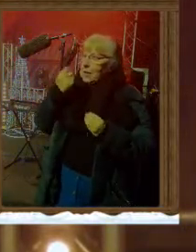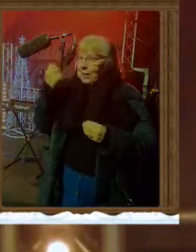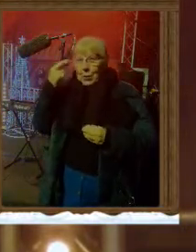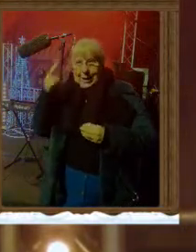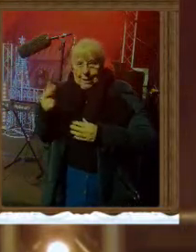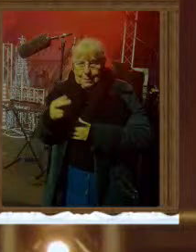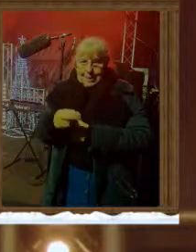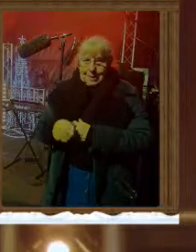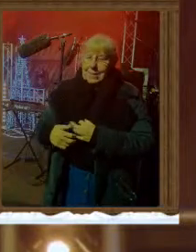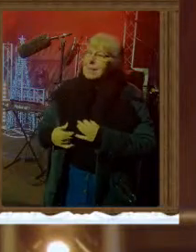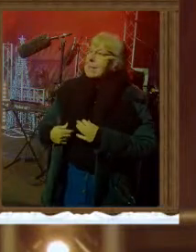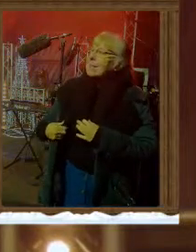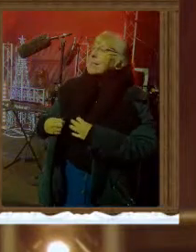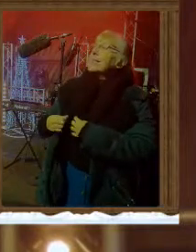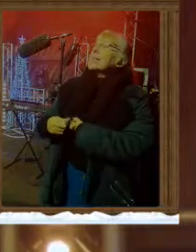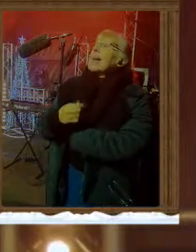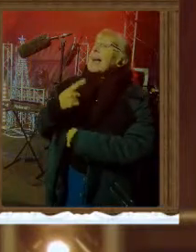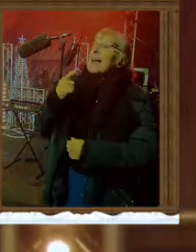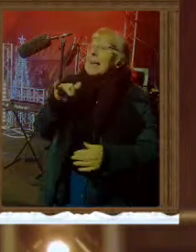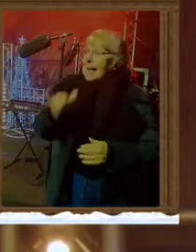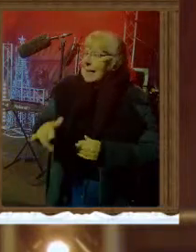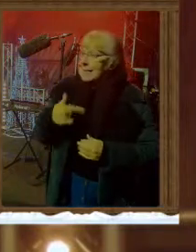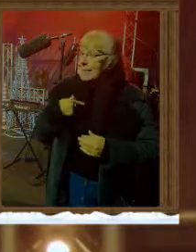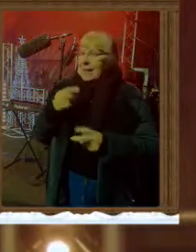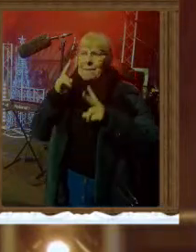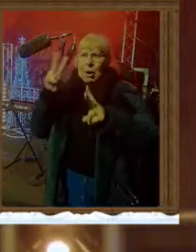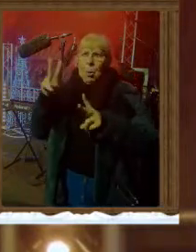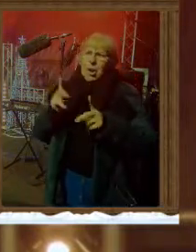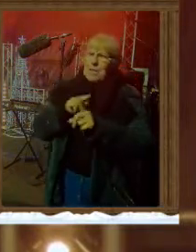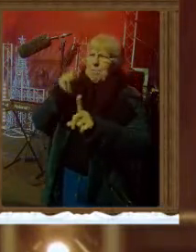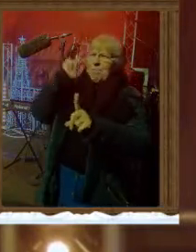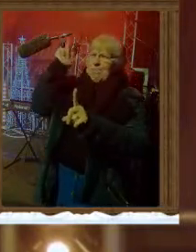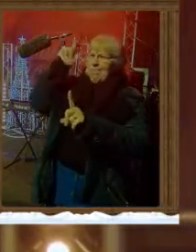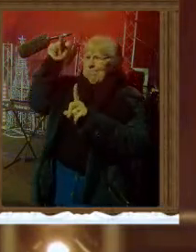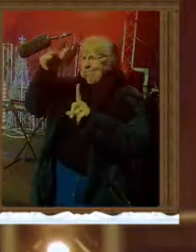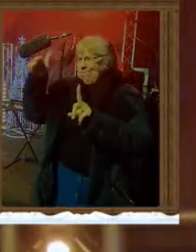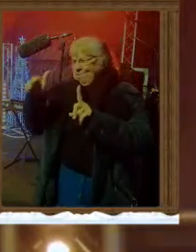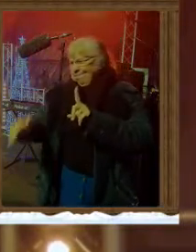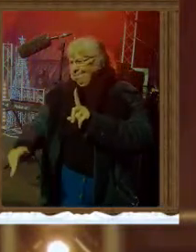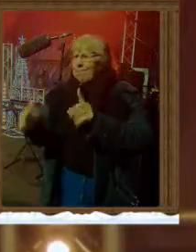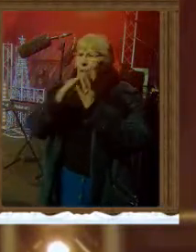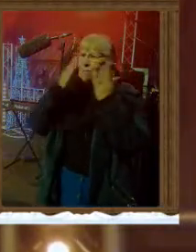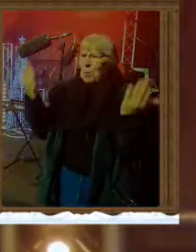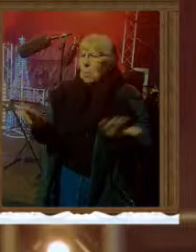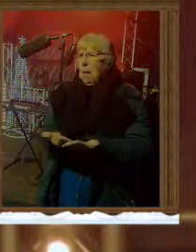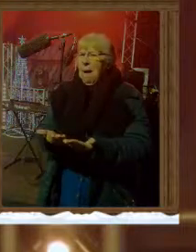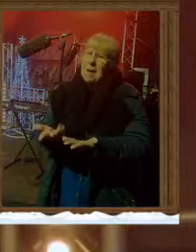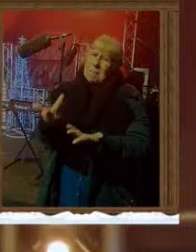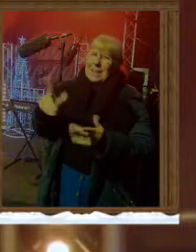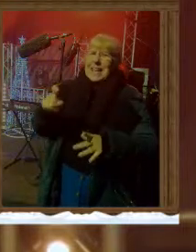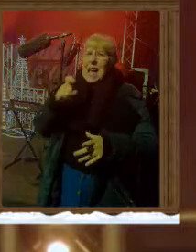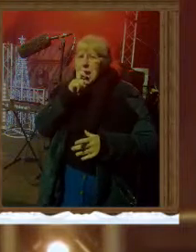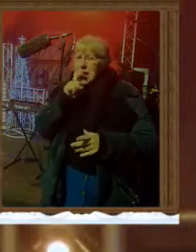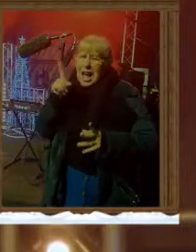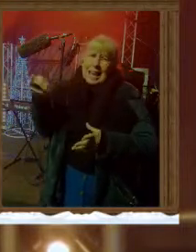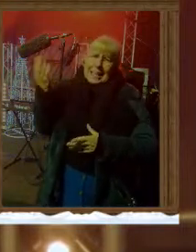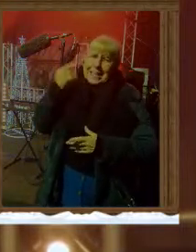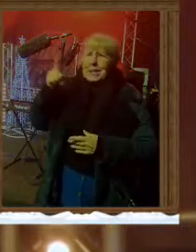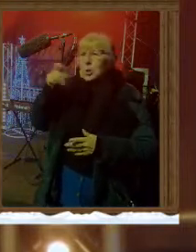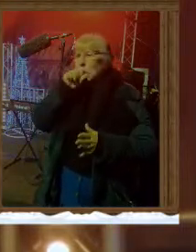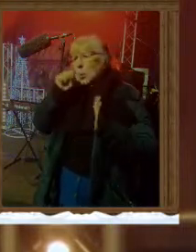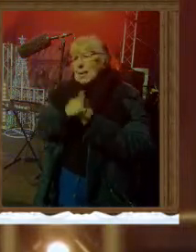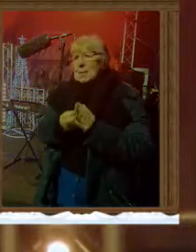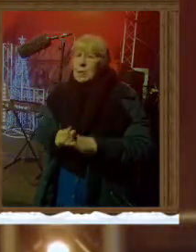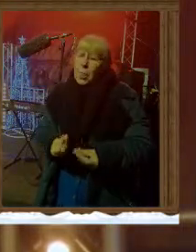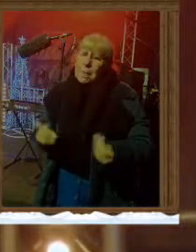absolutely. If you're watching from the other side of the world, please make us jealous by telling us how warm it is and how you're having Christmas on the beach. But it's fine. There's